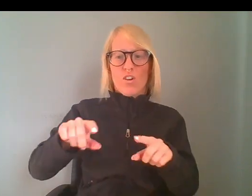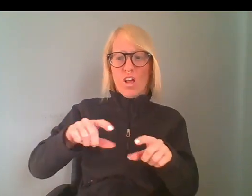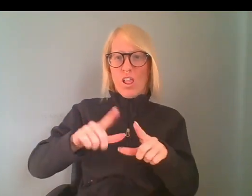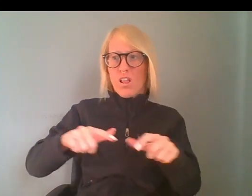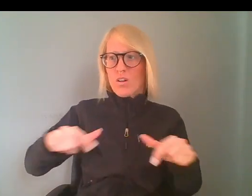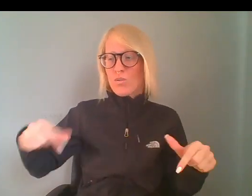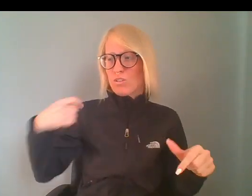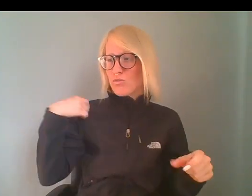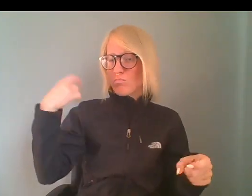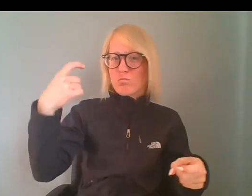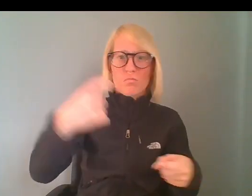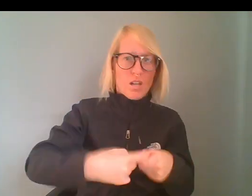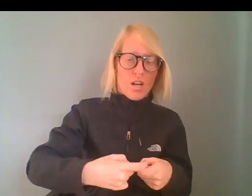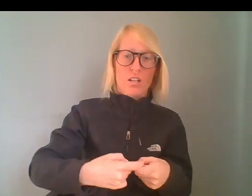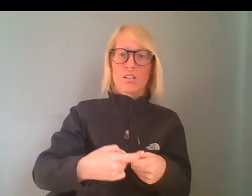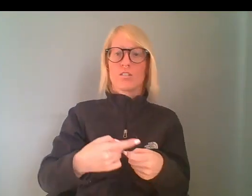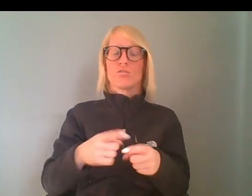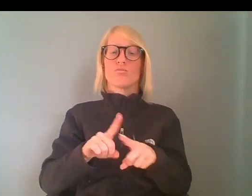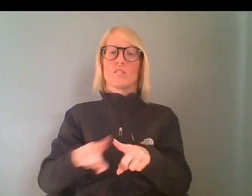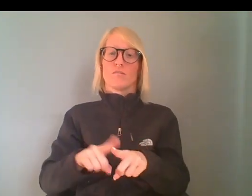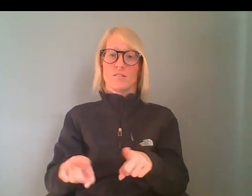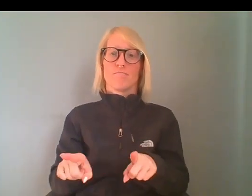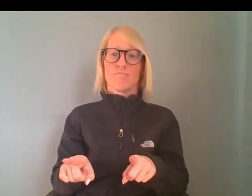nonprofit 29403.